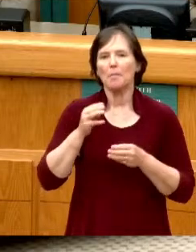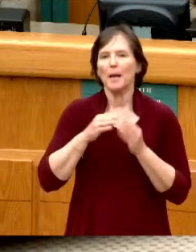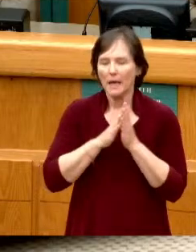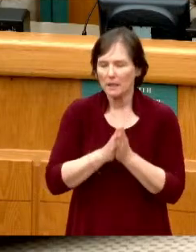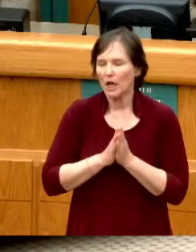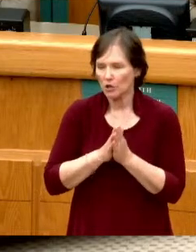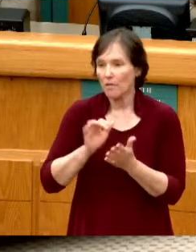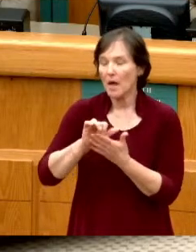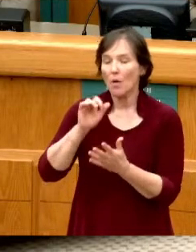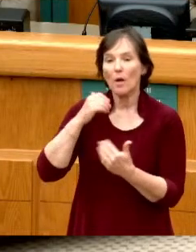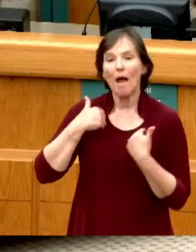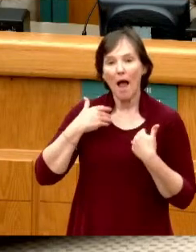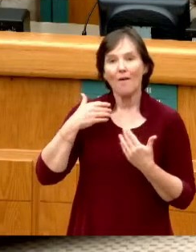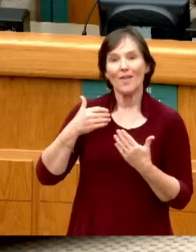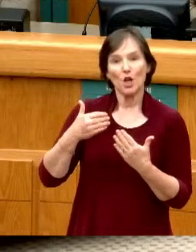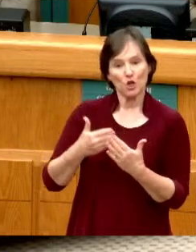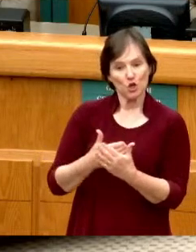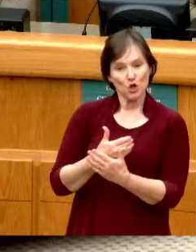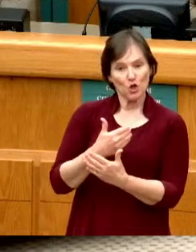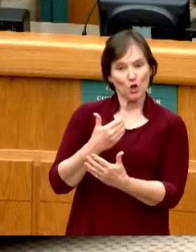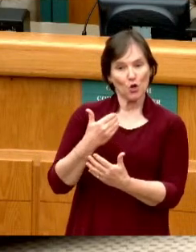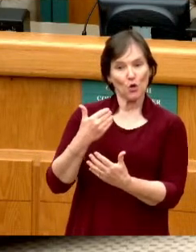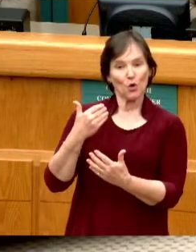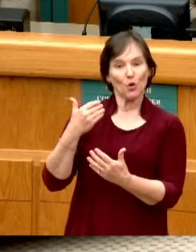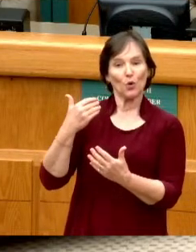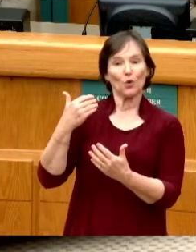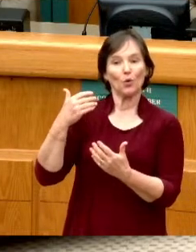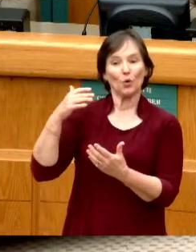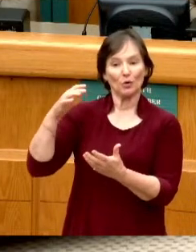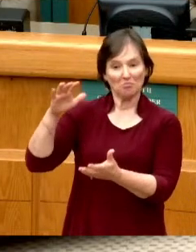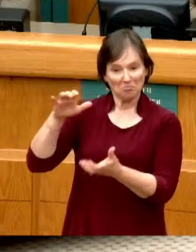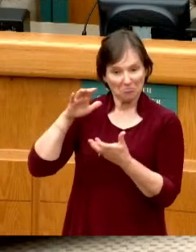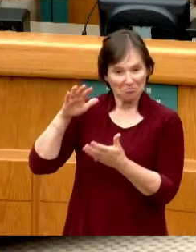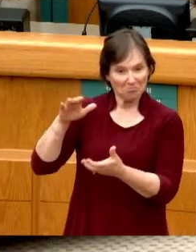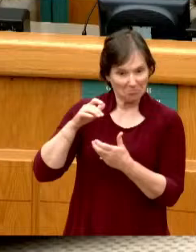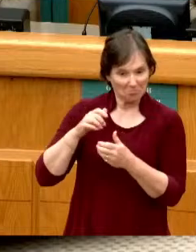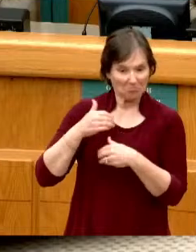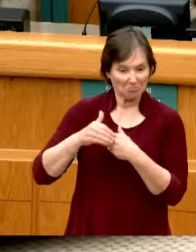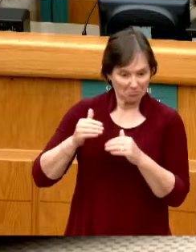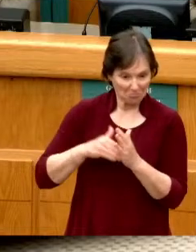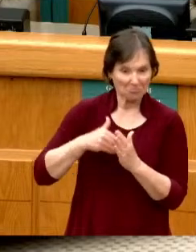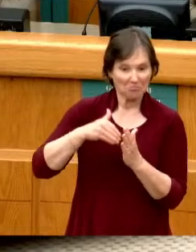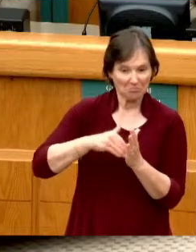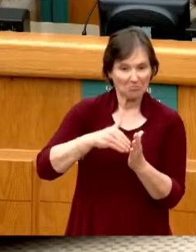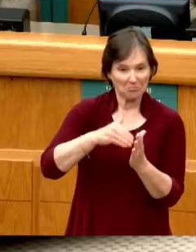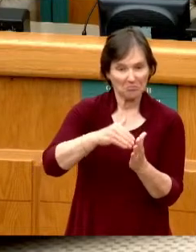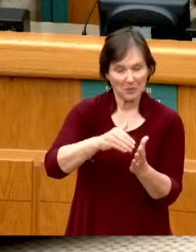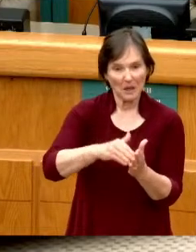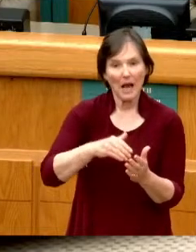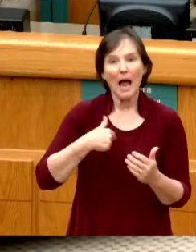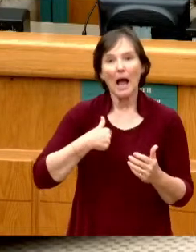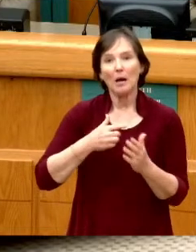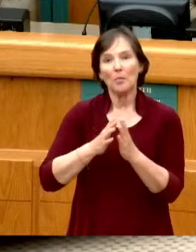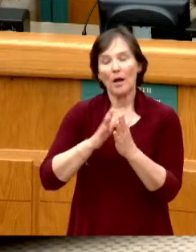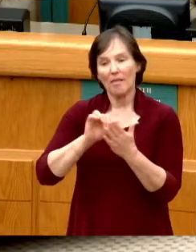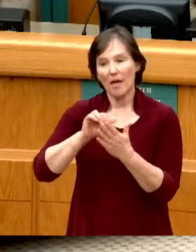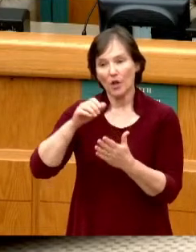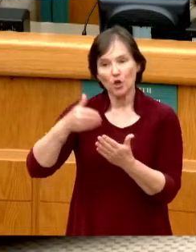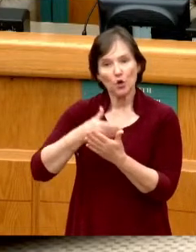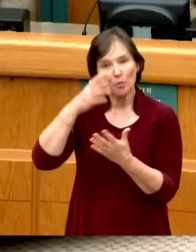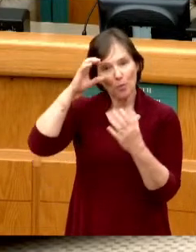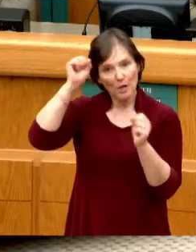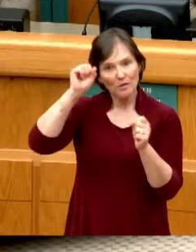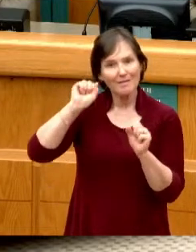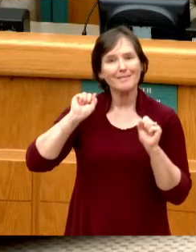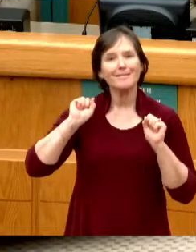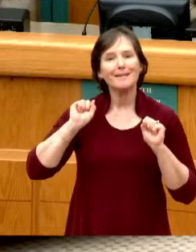our new president that he can fulfill the promise with his team to deliver 100 million vaccines in 100 days. And I commit